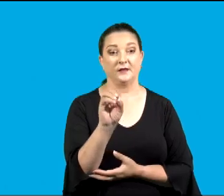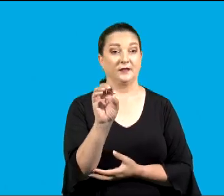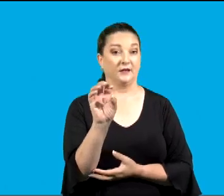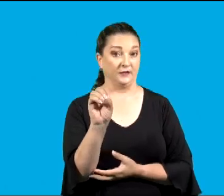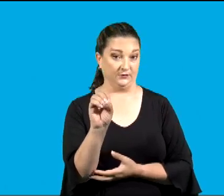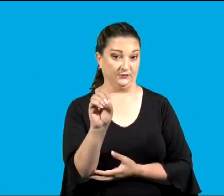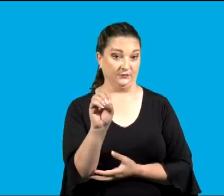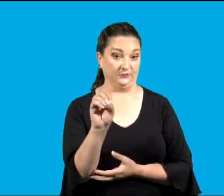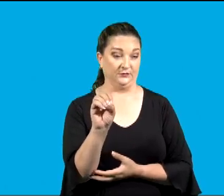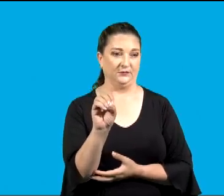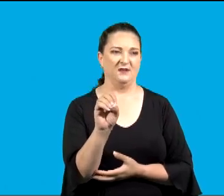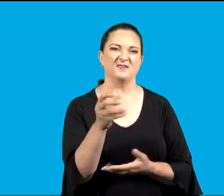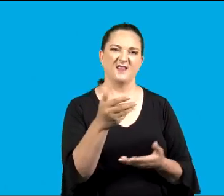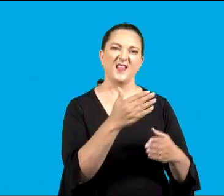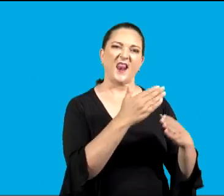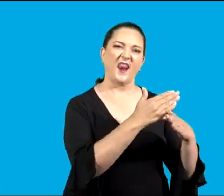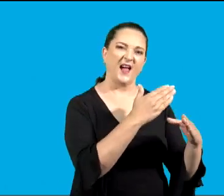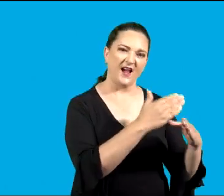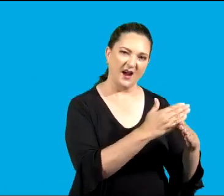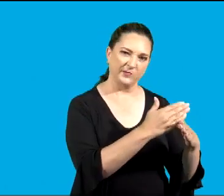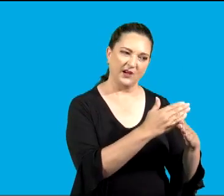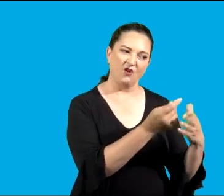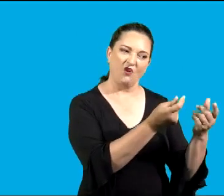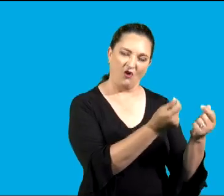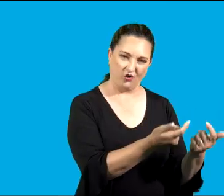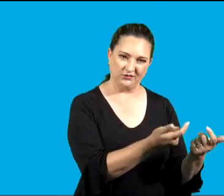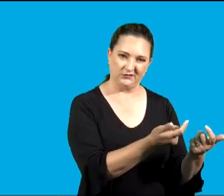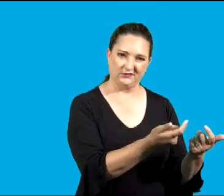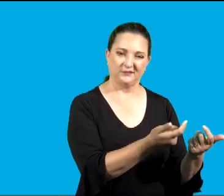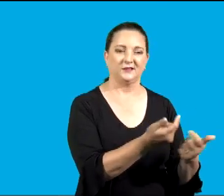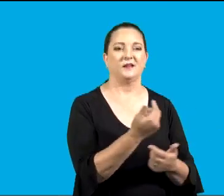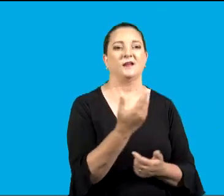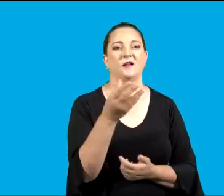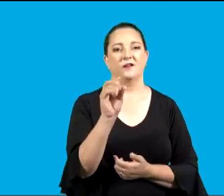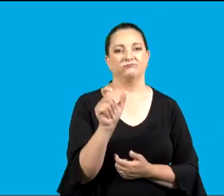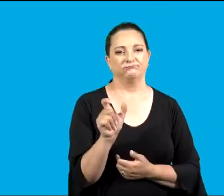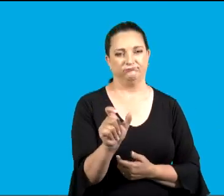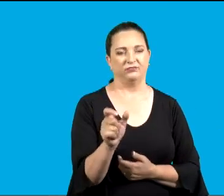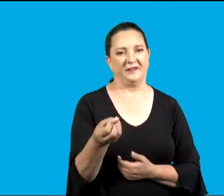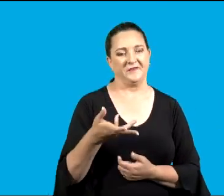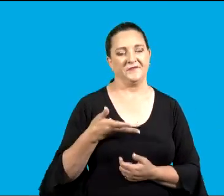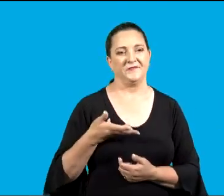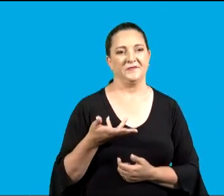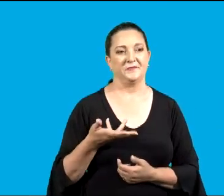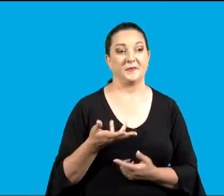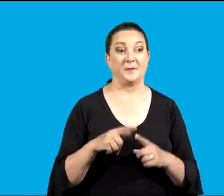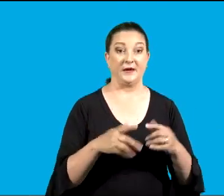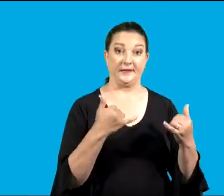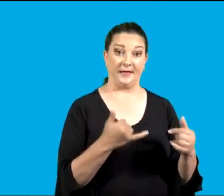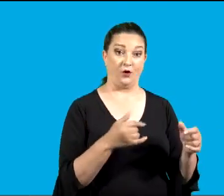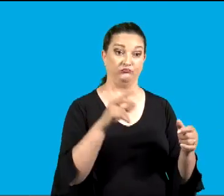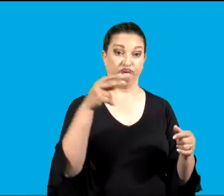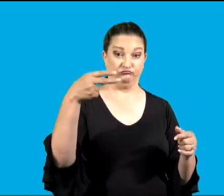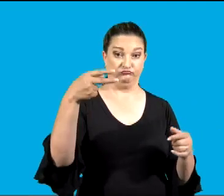888,300. And my direct labor cost was given, so I can now get what we call